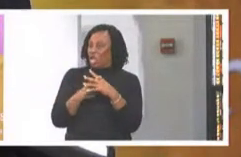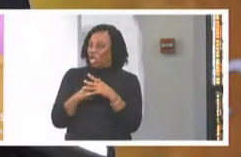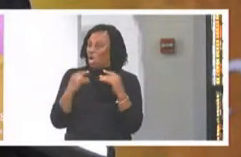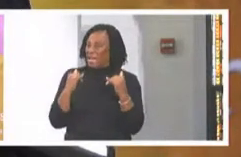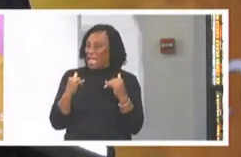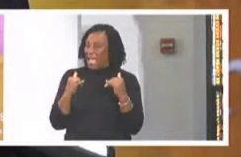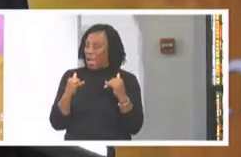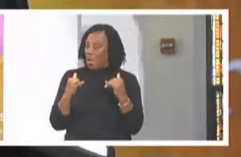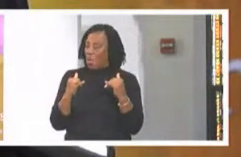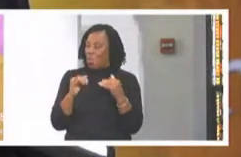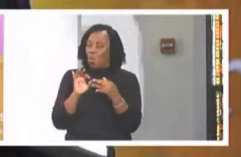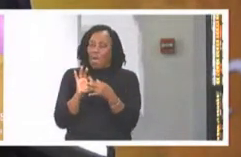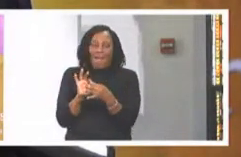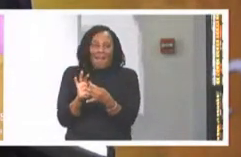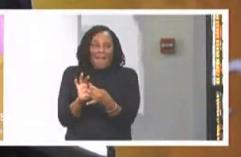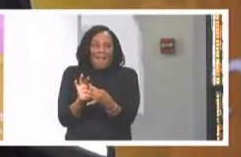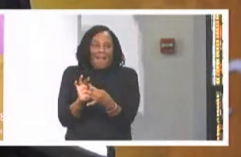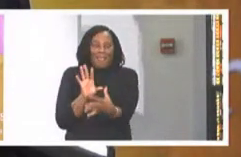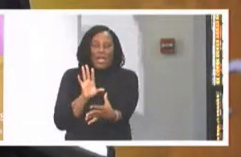go.